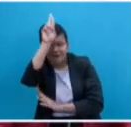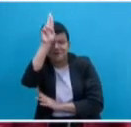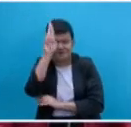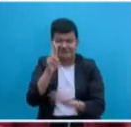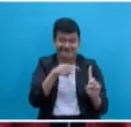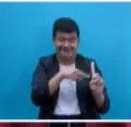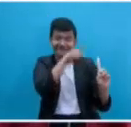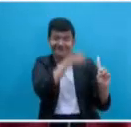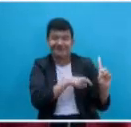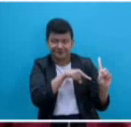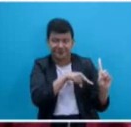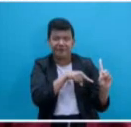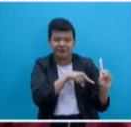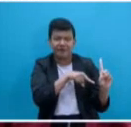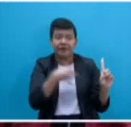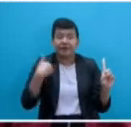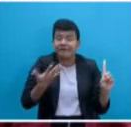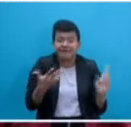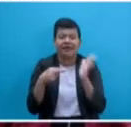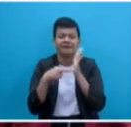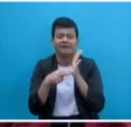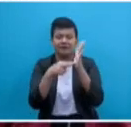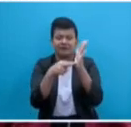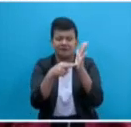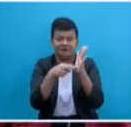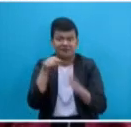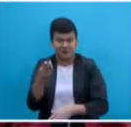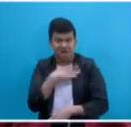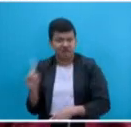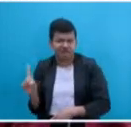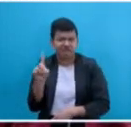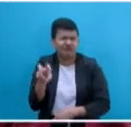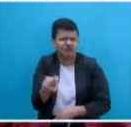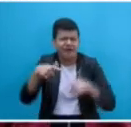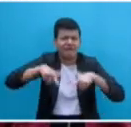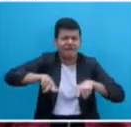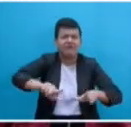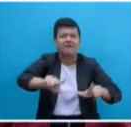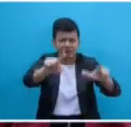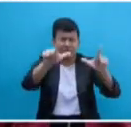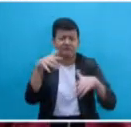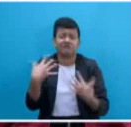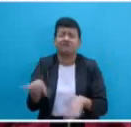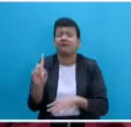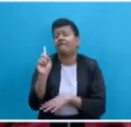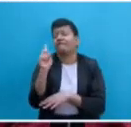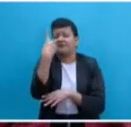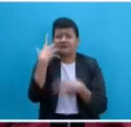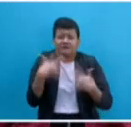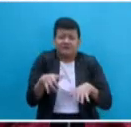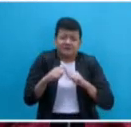colleagues who went on that tour that made history by first to beat the Barbarians at home